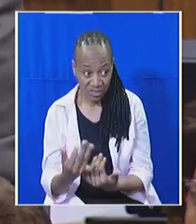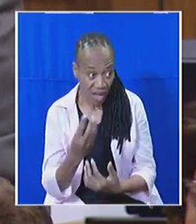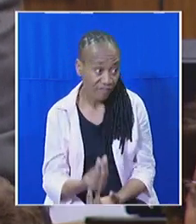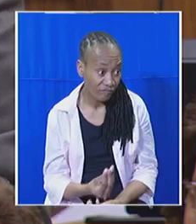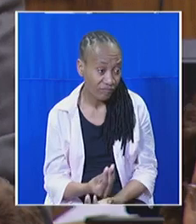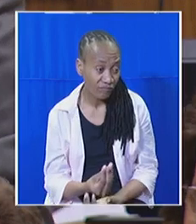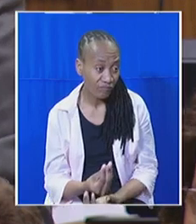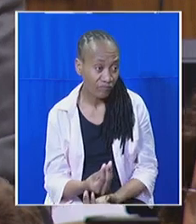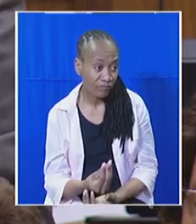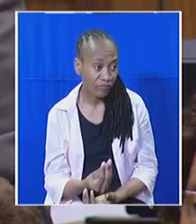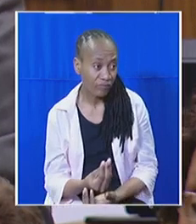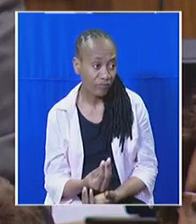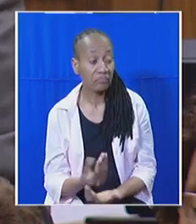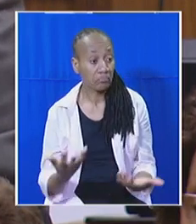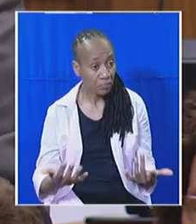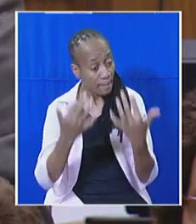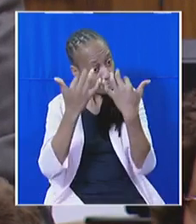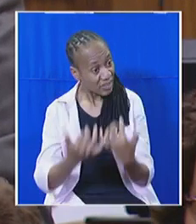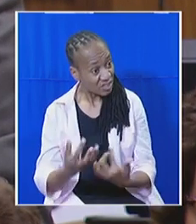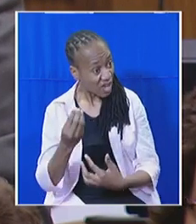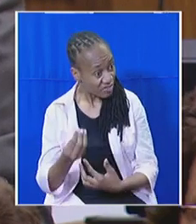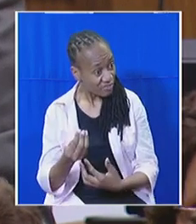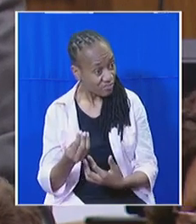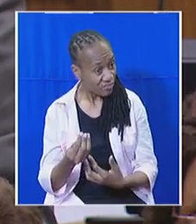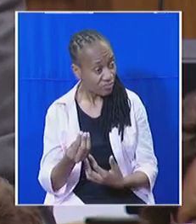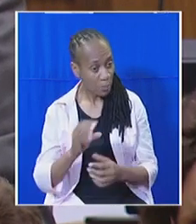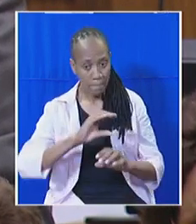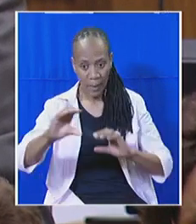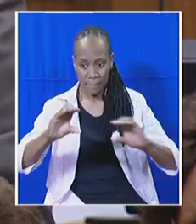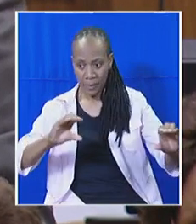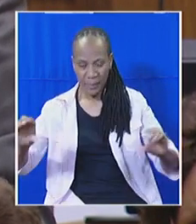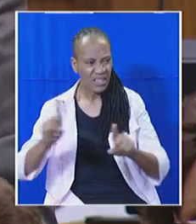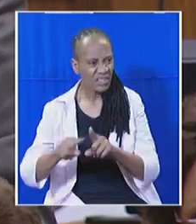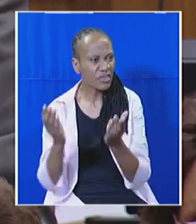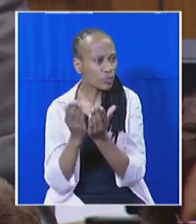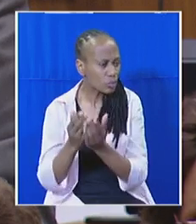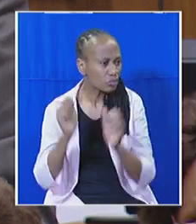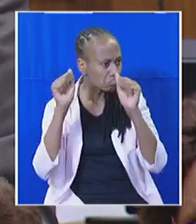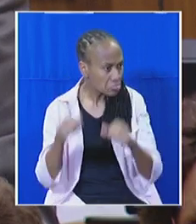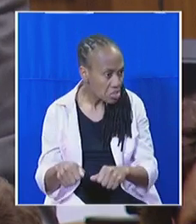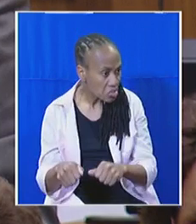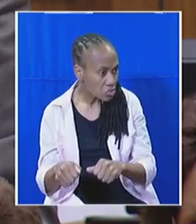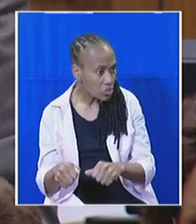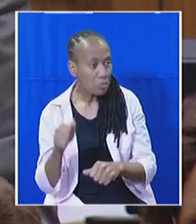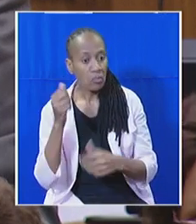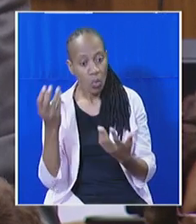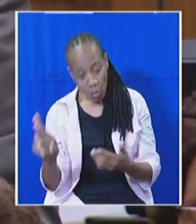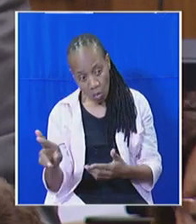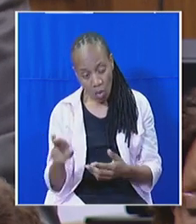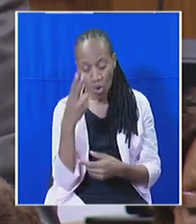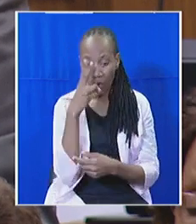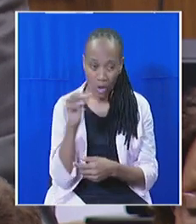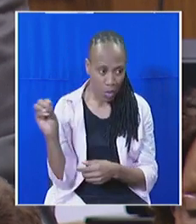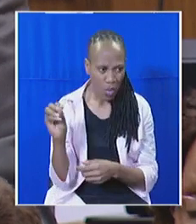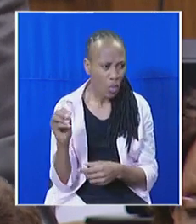know. Do you have the money for providing the facilities? Yes. If so, when are you providing the facilities? If